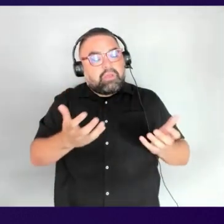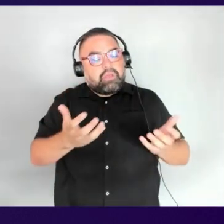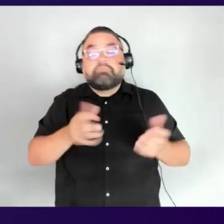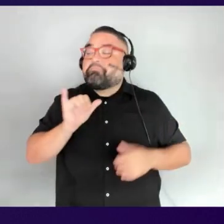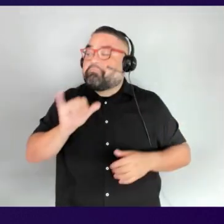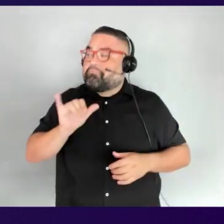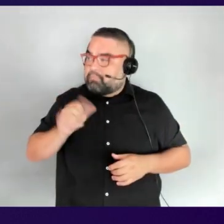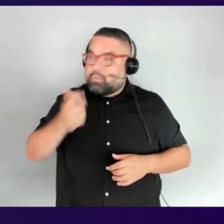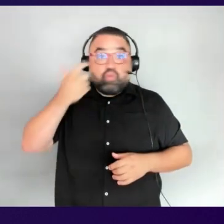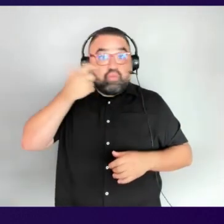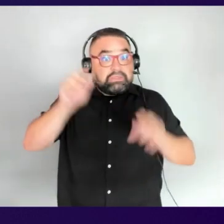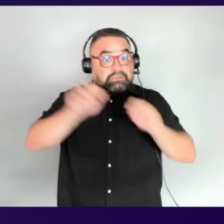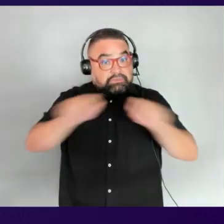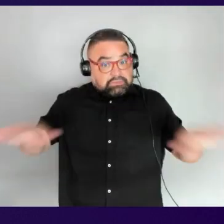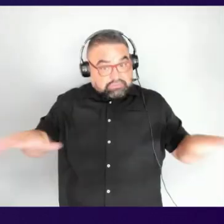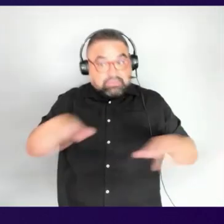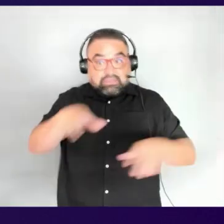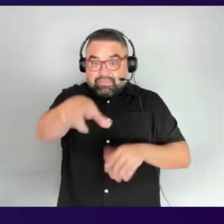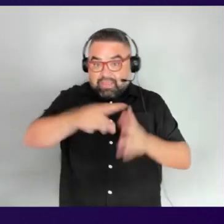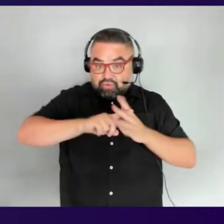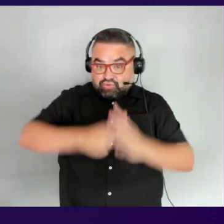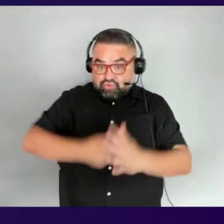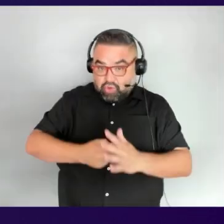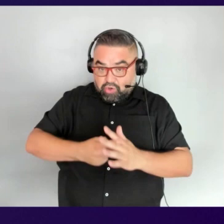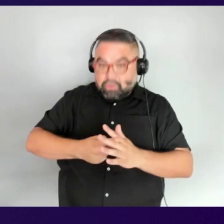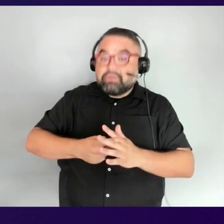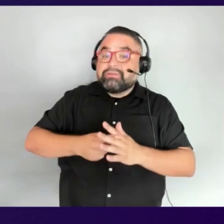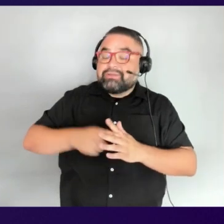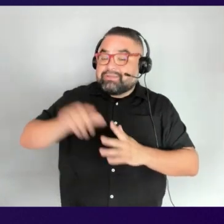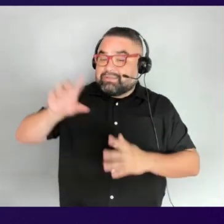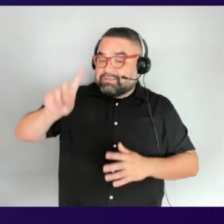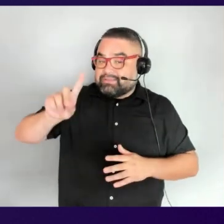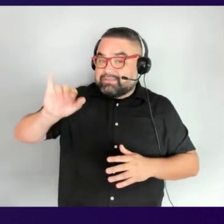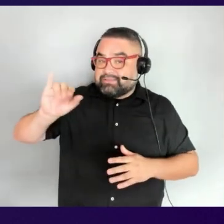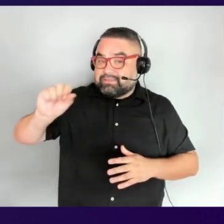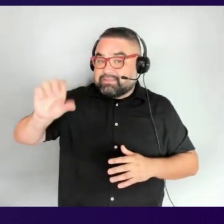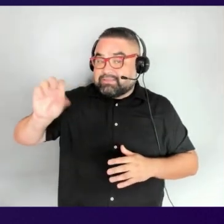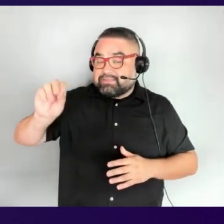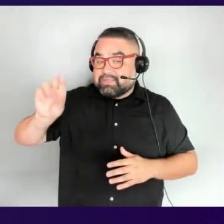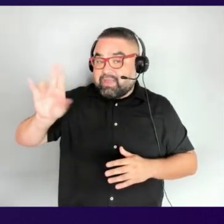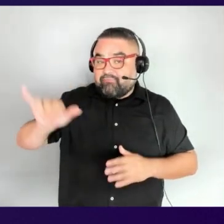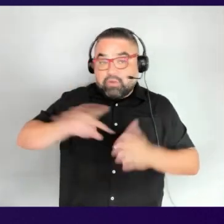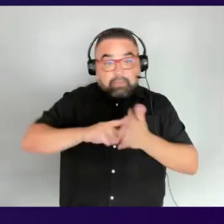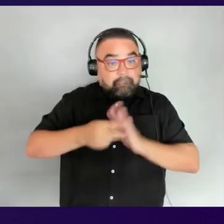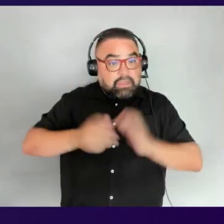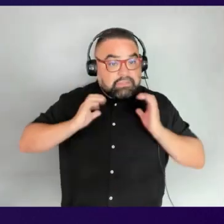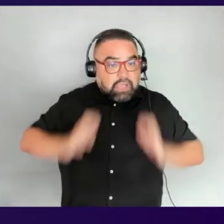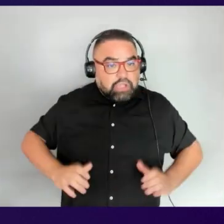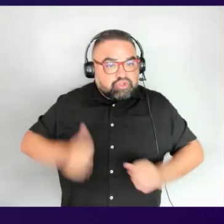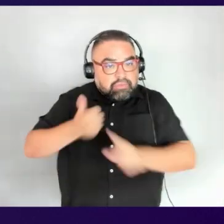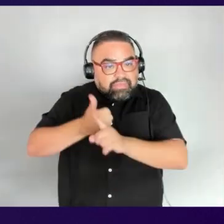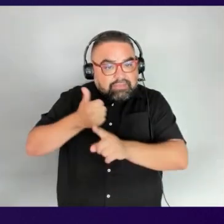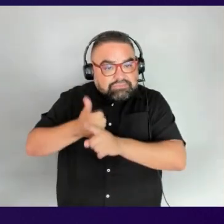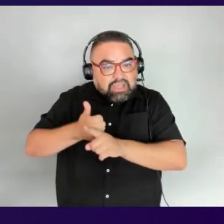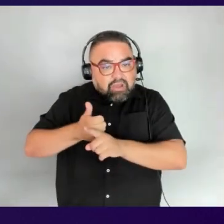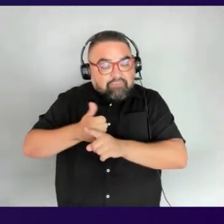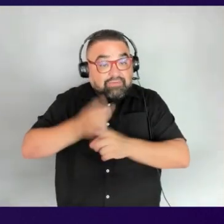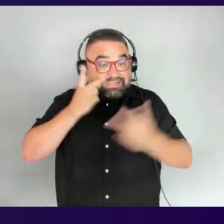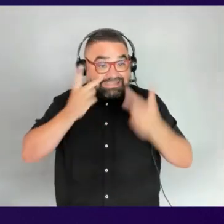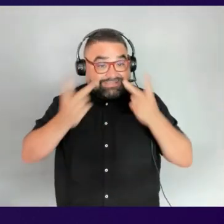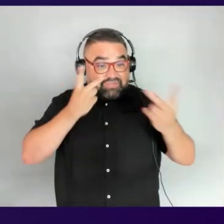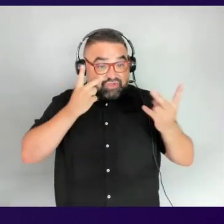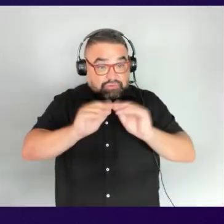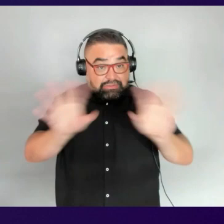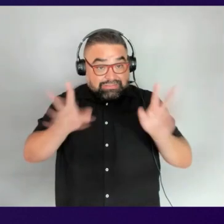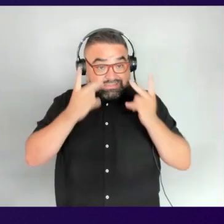recently launched. And DataSync Discovery gives customers visibility into their on-premises storage performance and